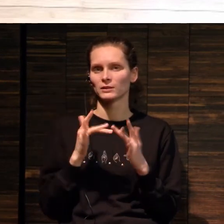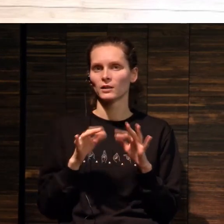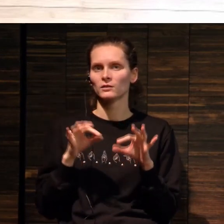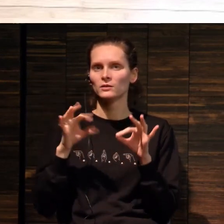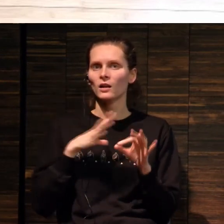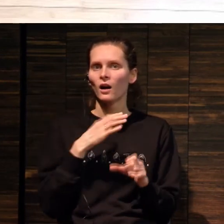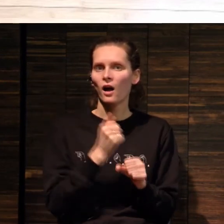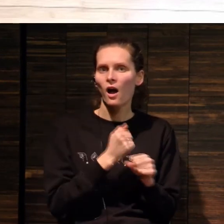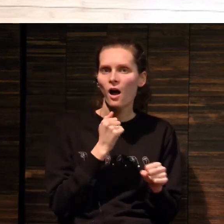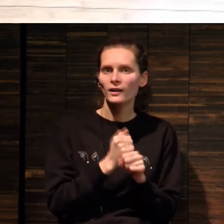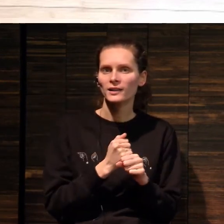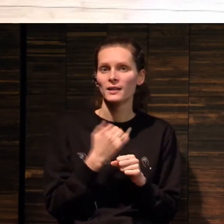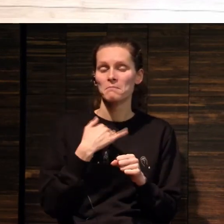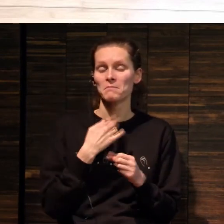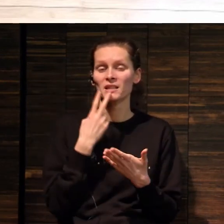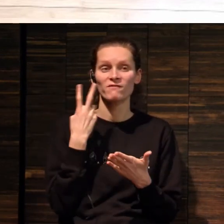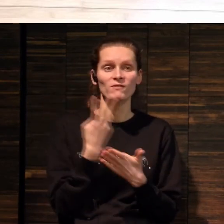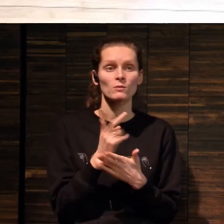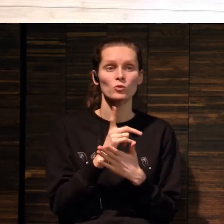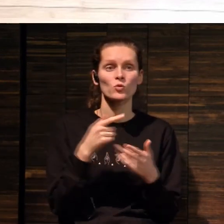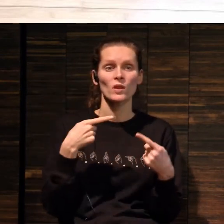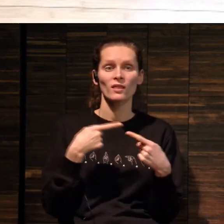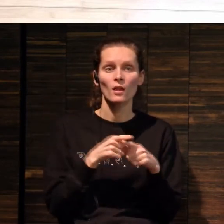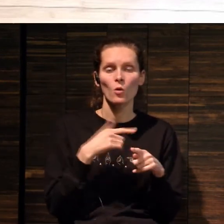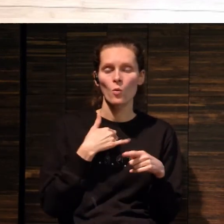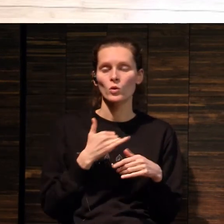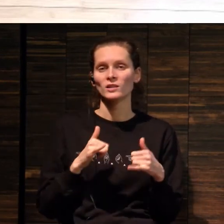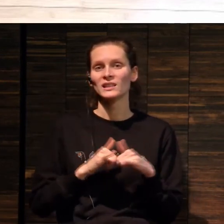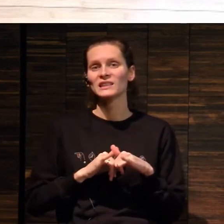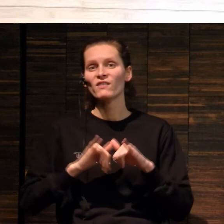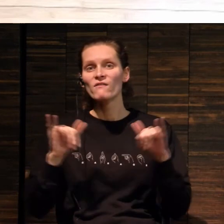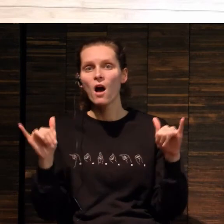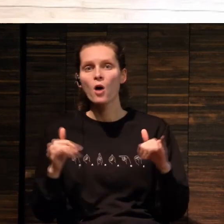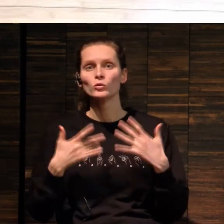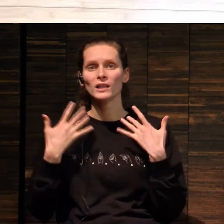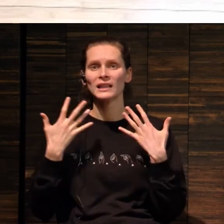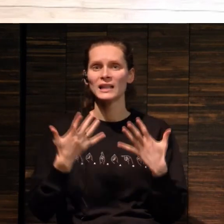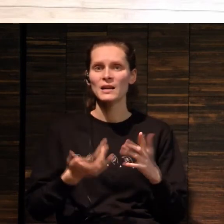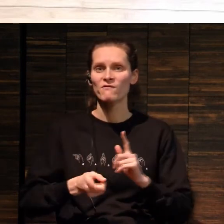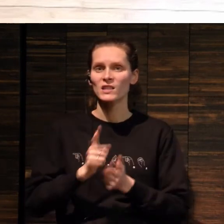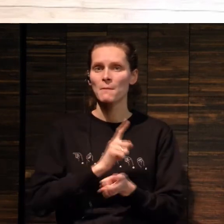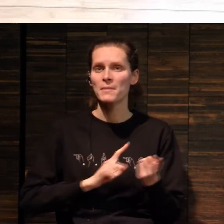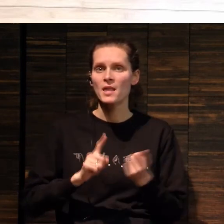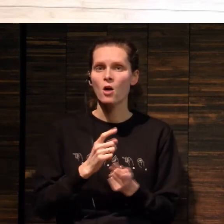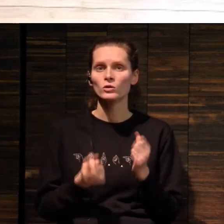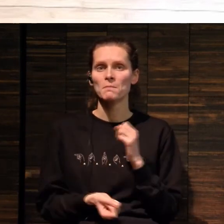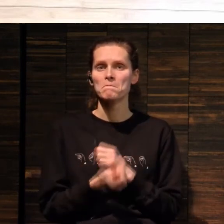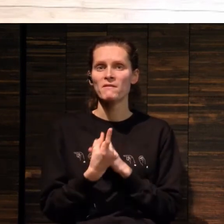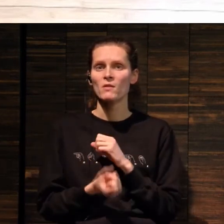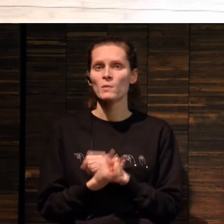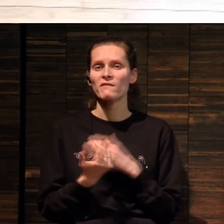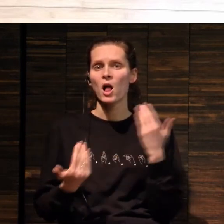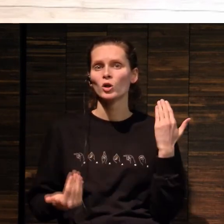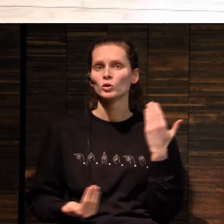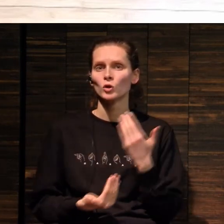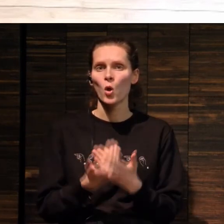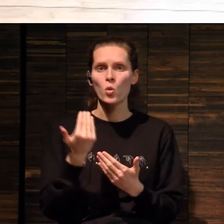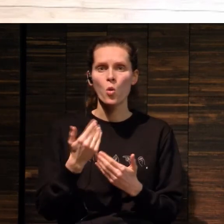technology evolves, updates, changes, new content releases. So we're looking at